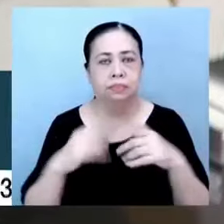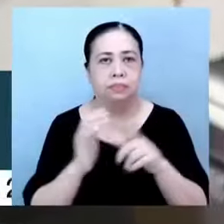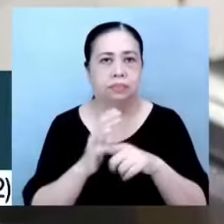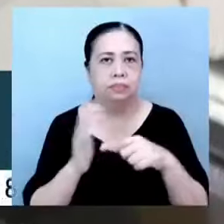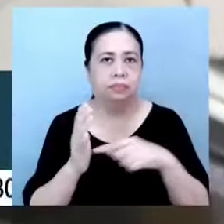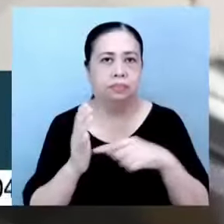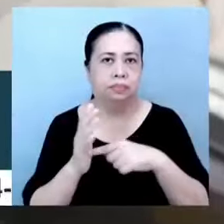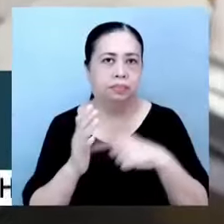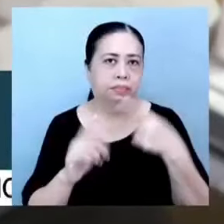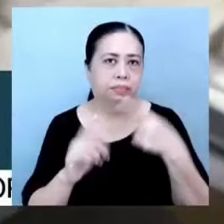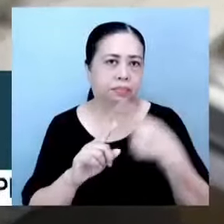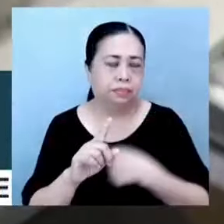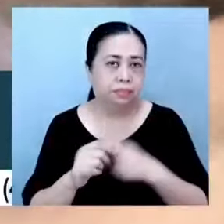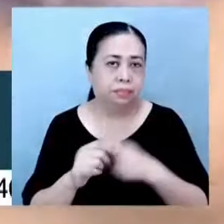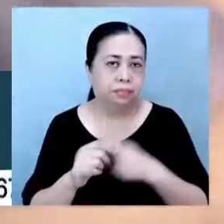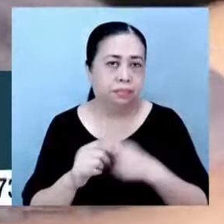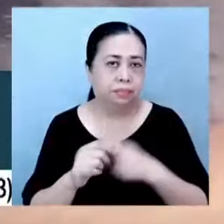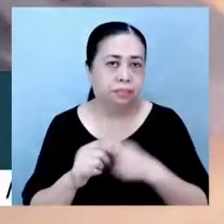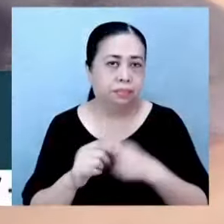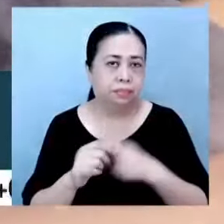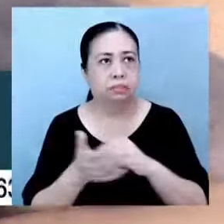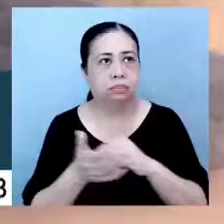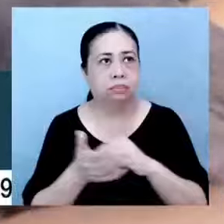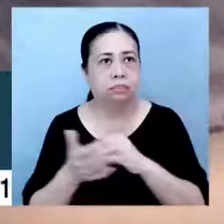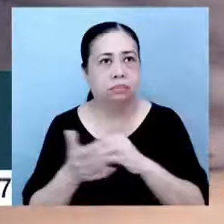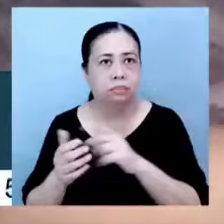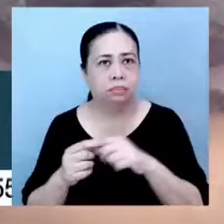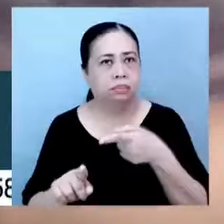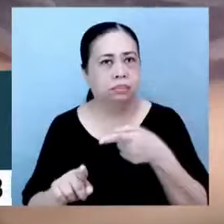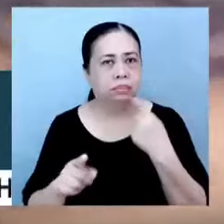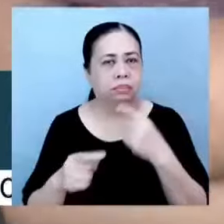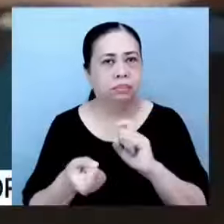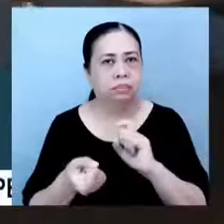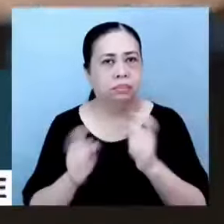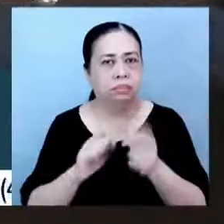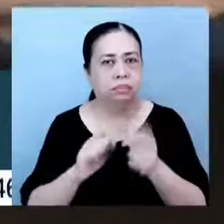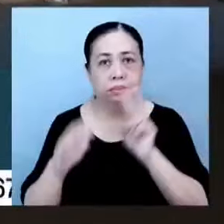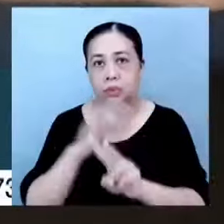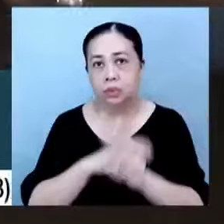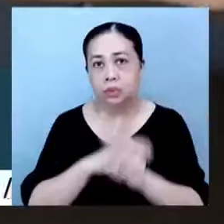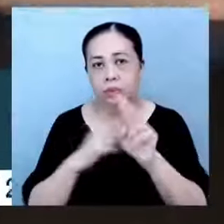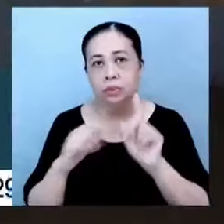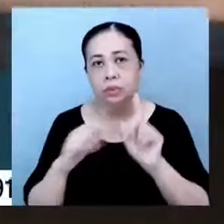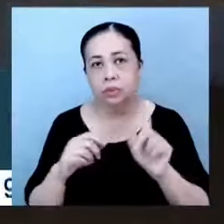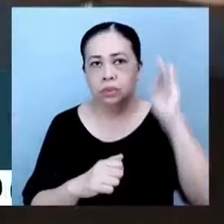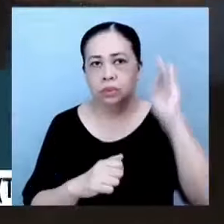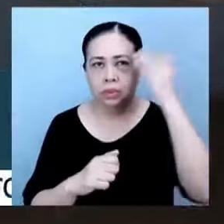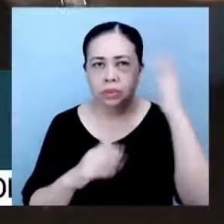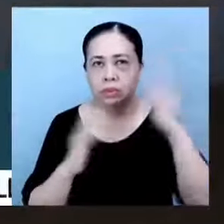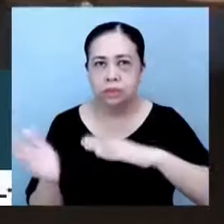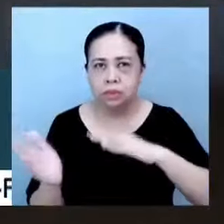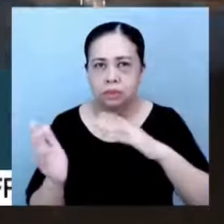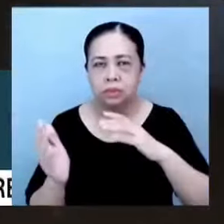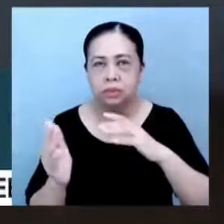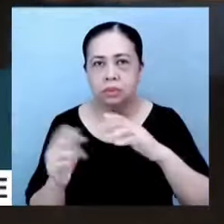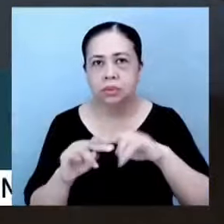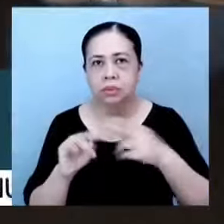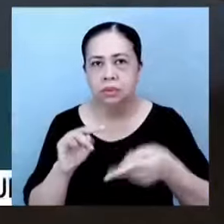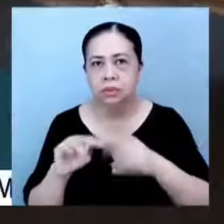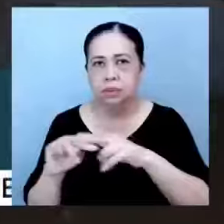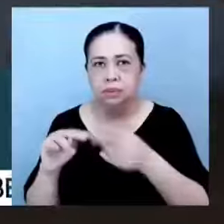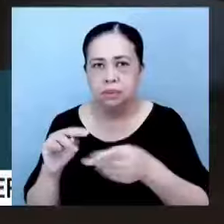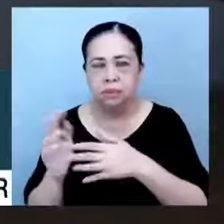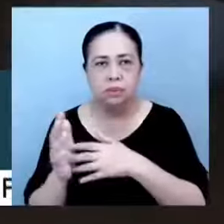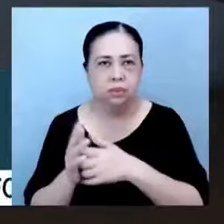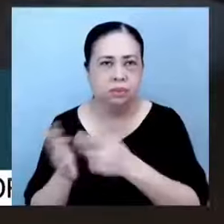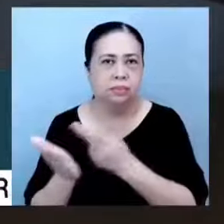credit ratings agency attributes the revised projection to the possibility of the Fed delaying rate cuts and the weakening peso,